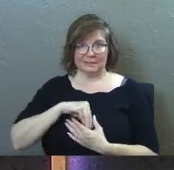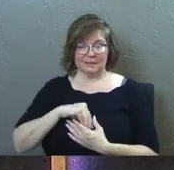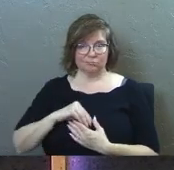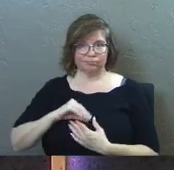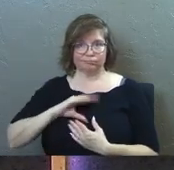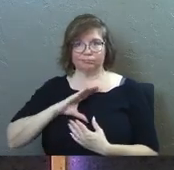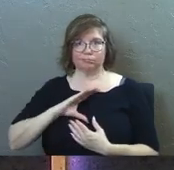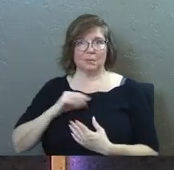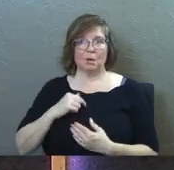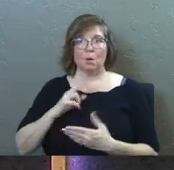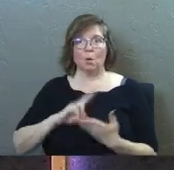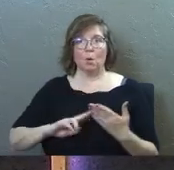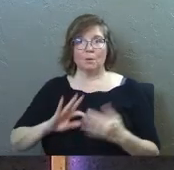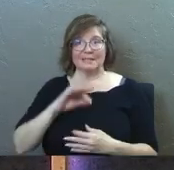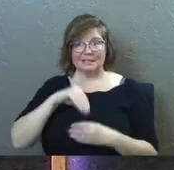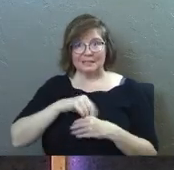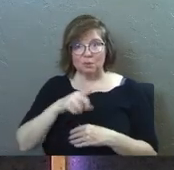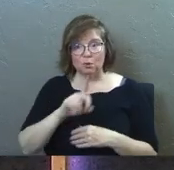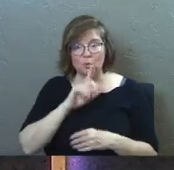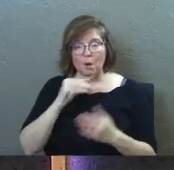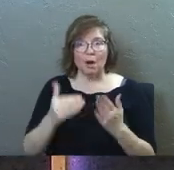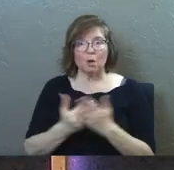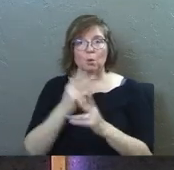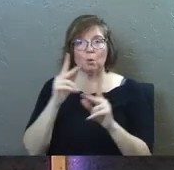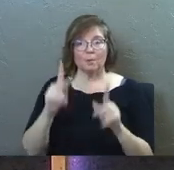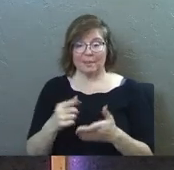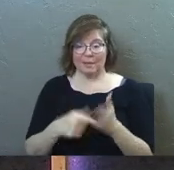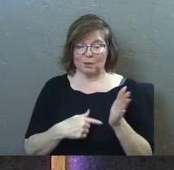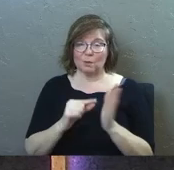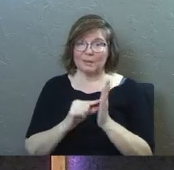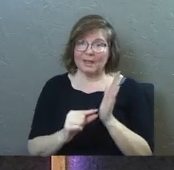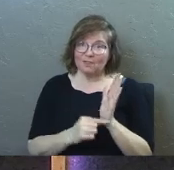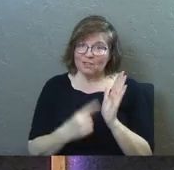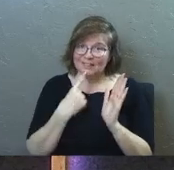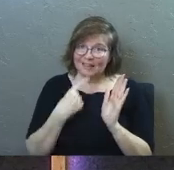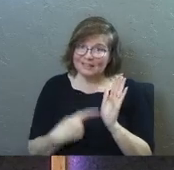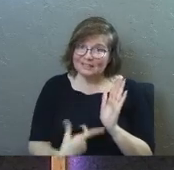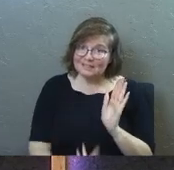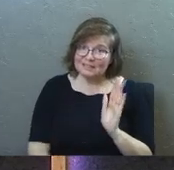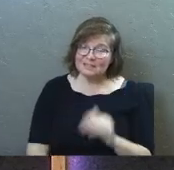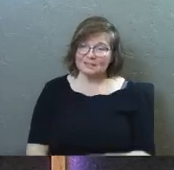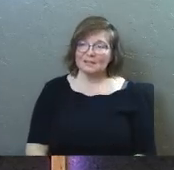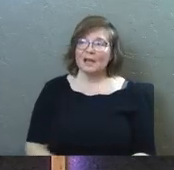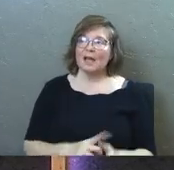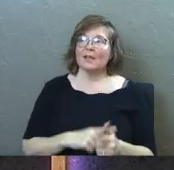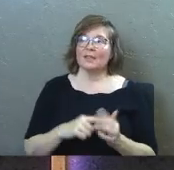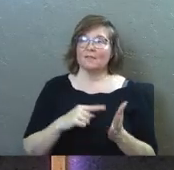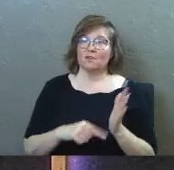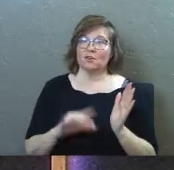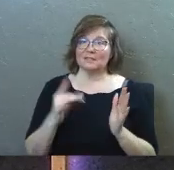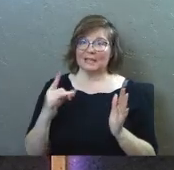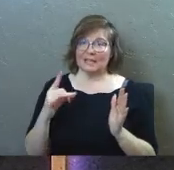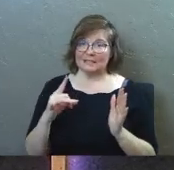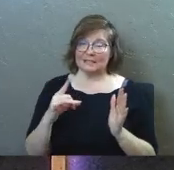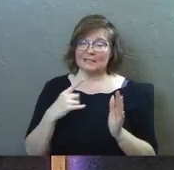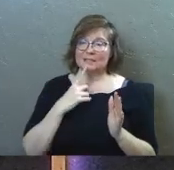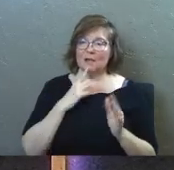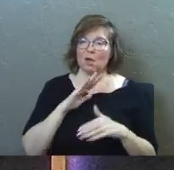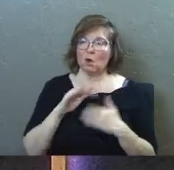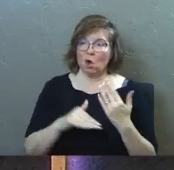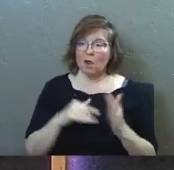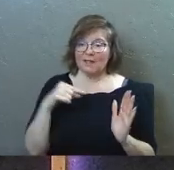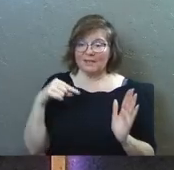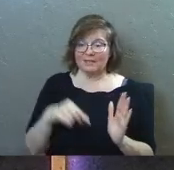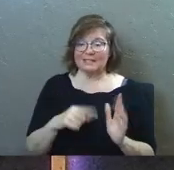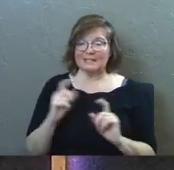His Holy Spirit is inside of you. You are a new person. That's what that verse says. And then verse 18, keep reading. And all